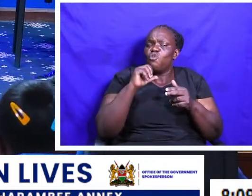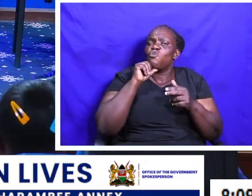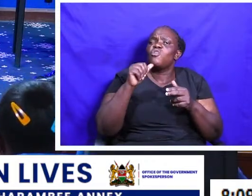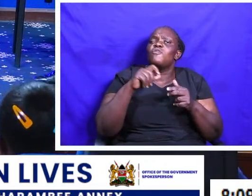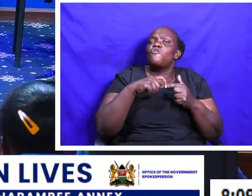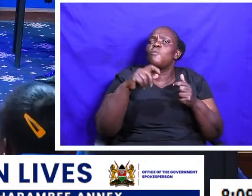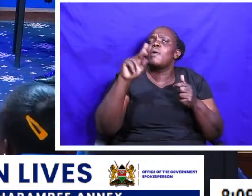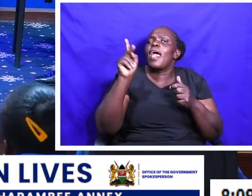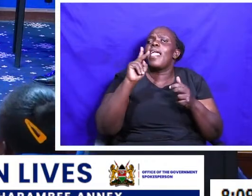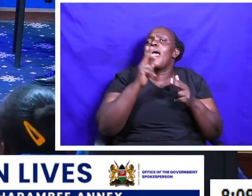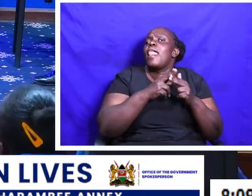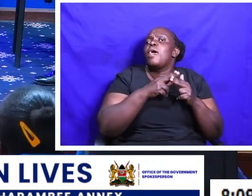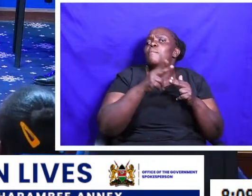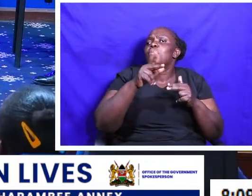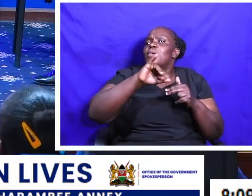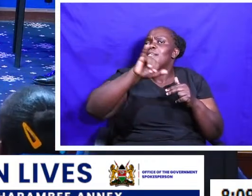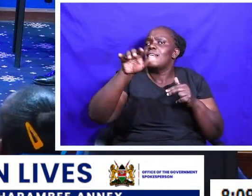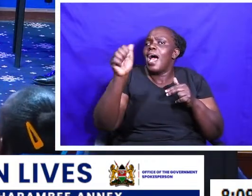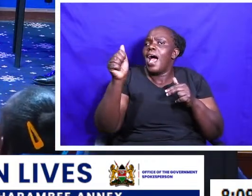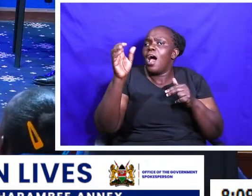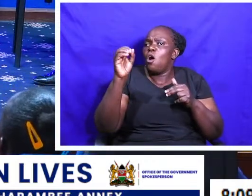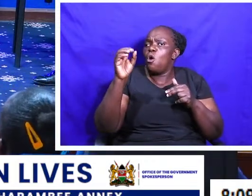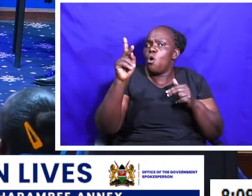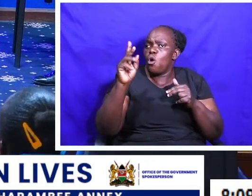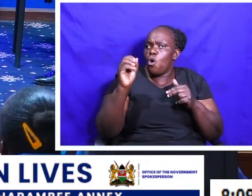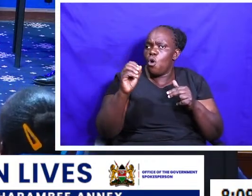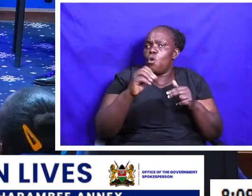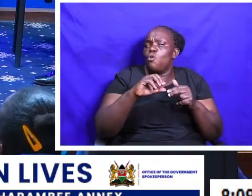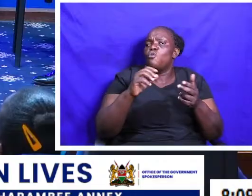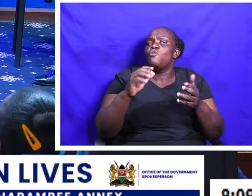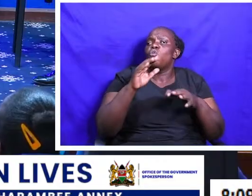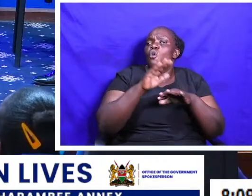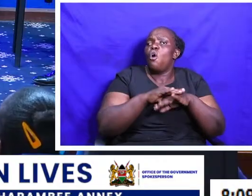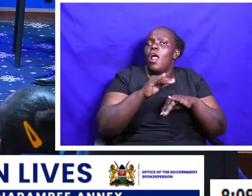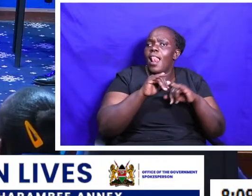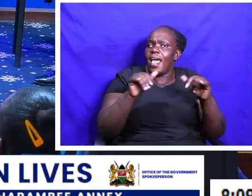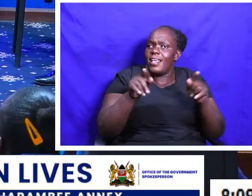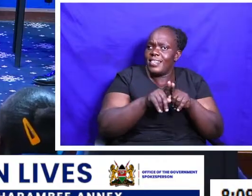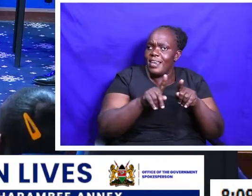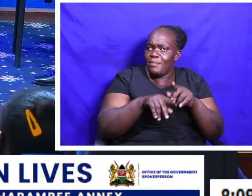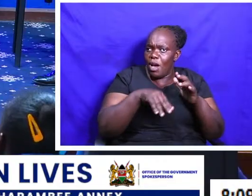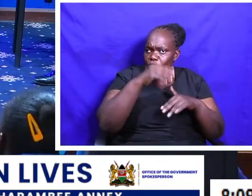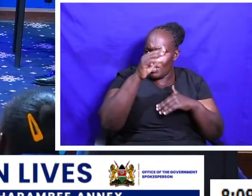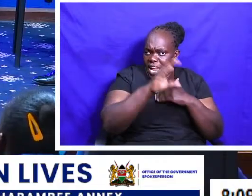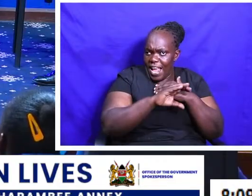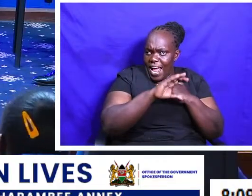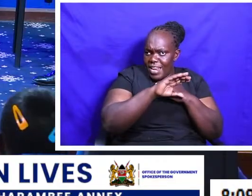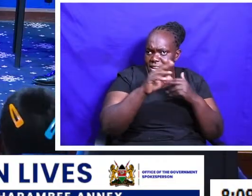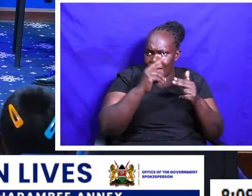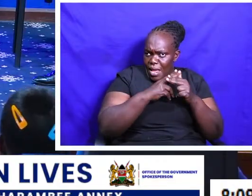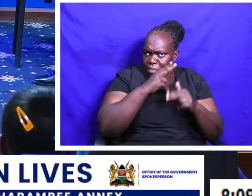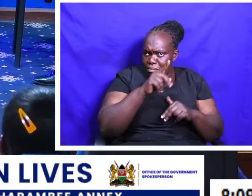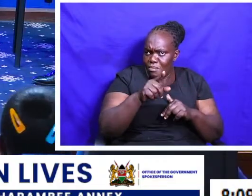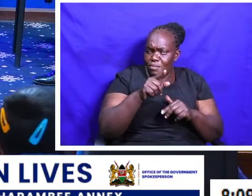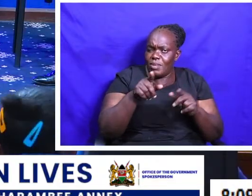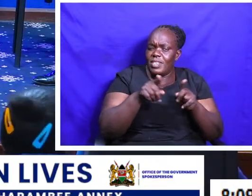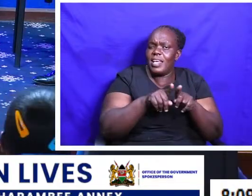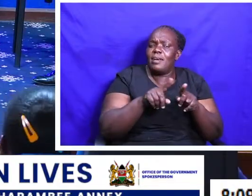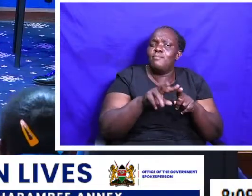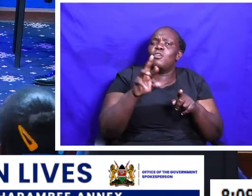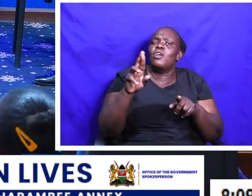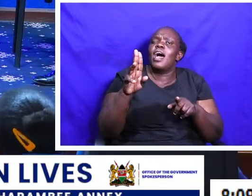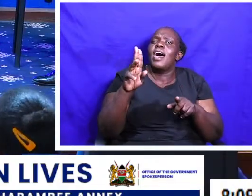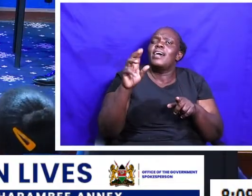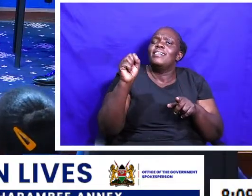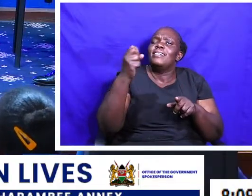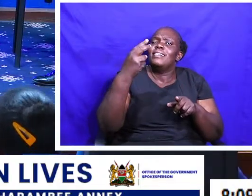means foreigner? Yes. Oh, okay. Jaoko. Okay. You say an outsider. Okay. A foreigner. A foreigner. So and yet, actually, you were born in